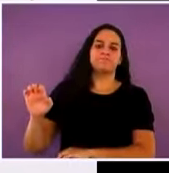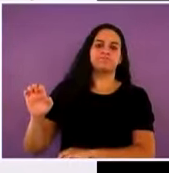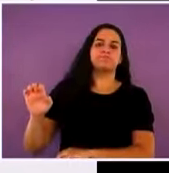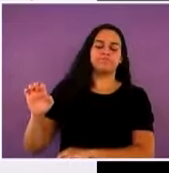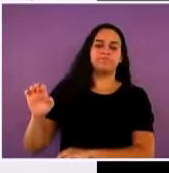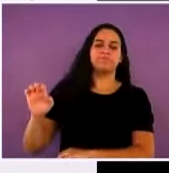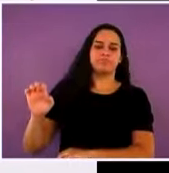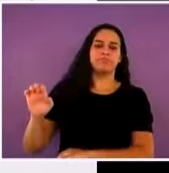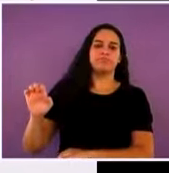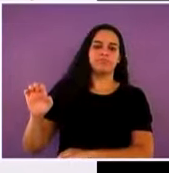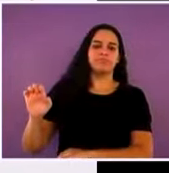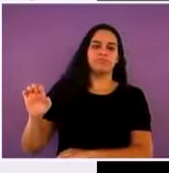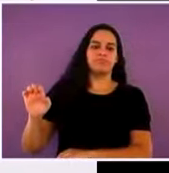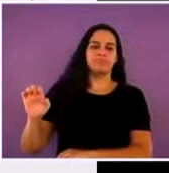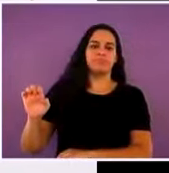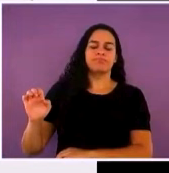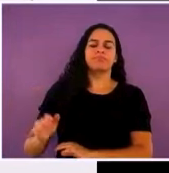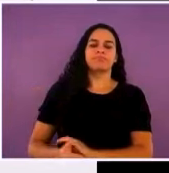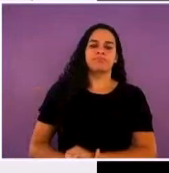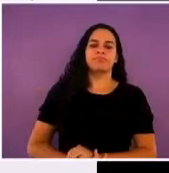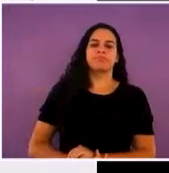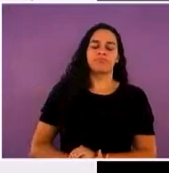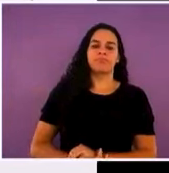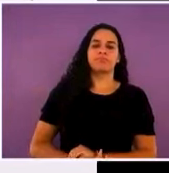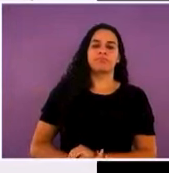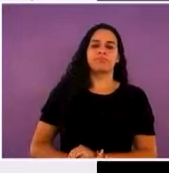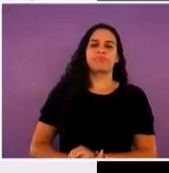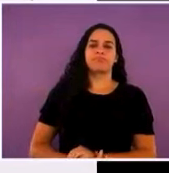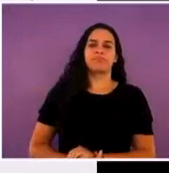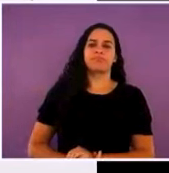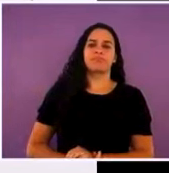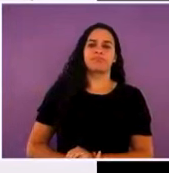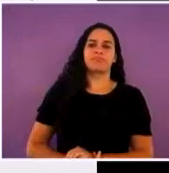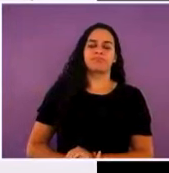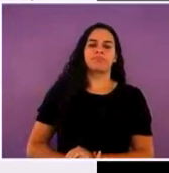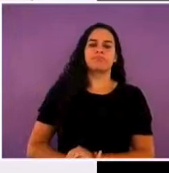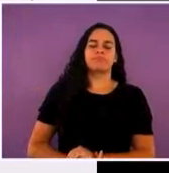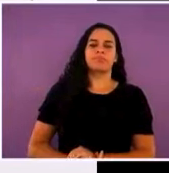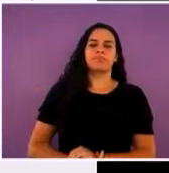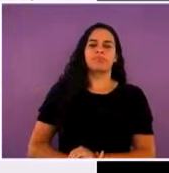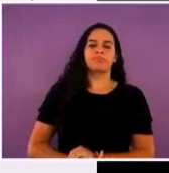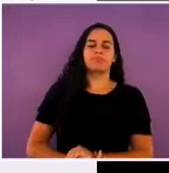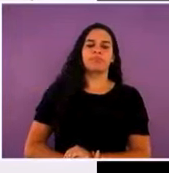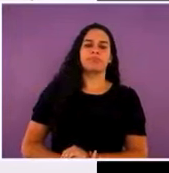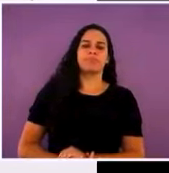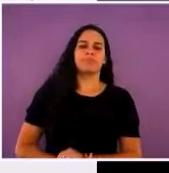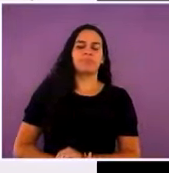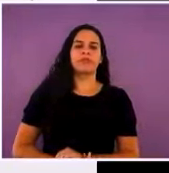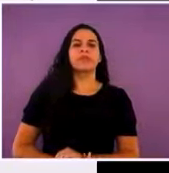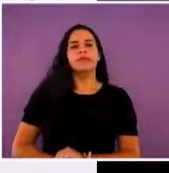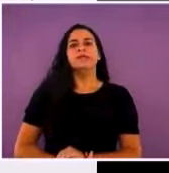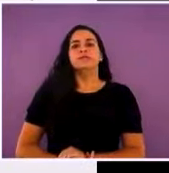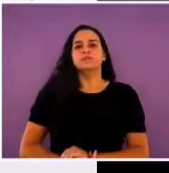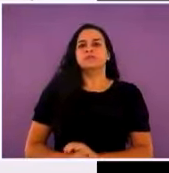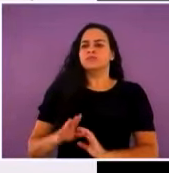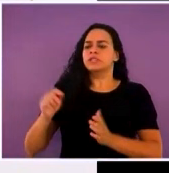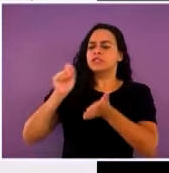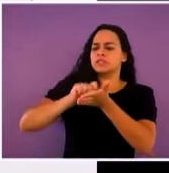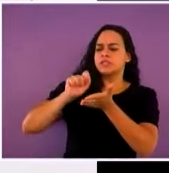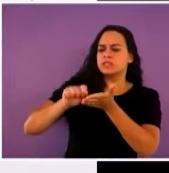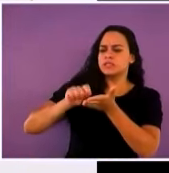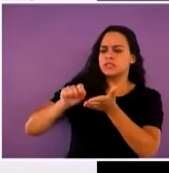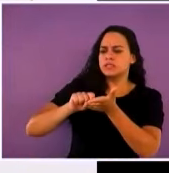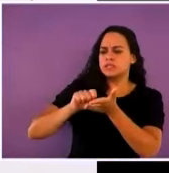this document in order to give a program to his papacy. E depois ele escreveu